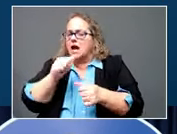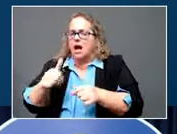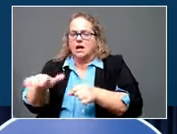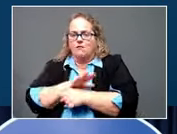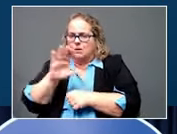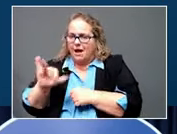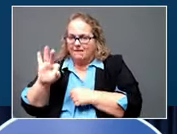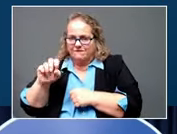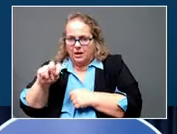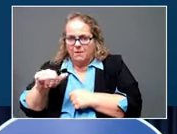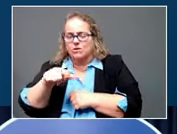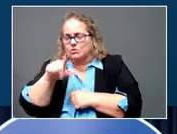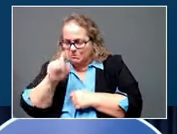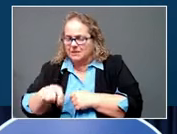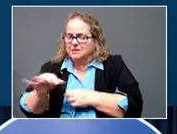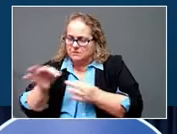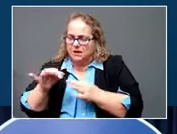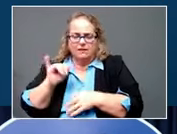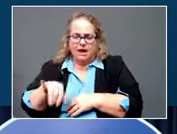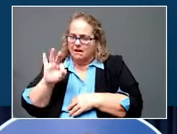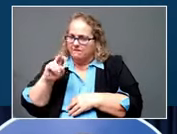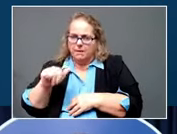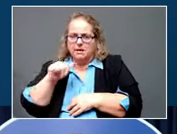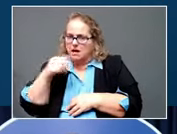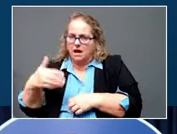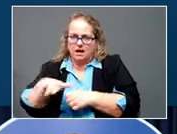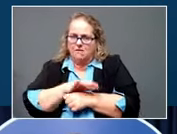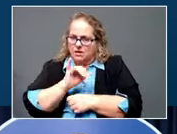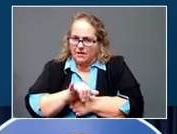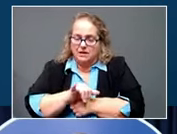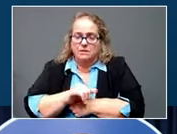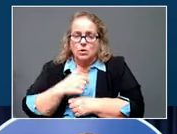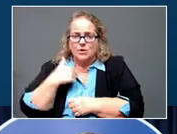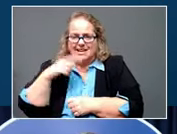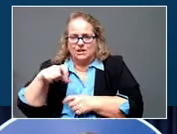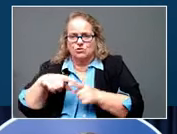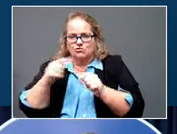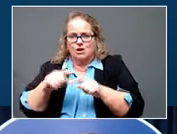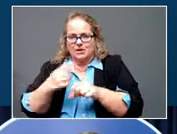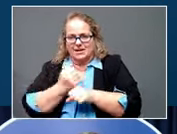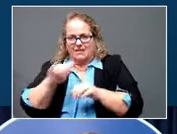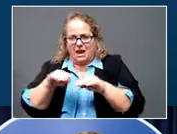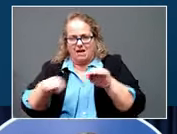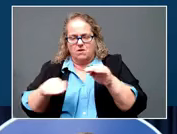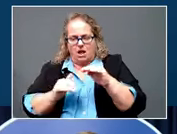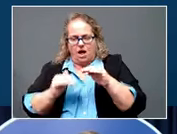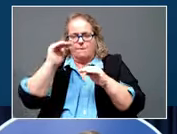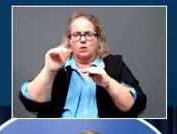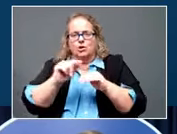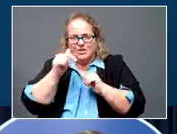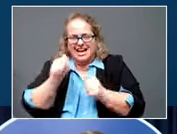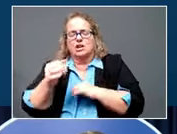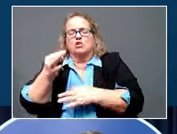that. But we want to try to get that level up to a point where you can actually replace your home. And we